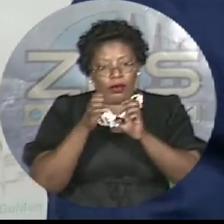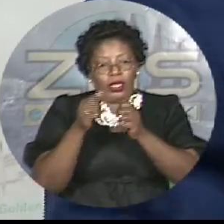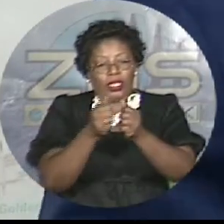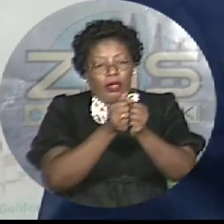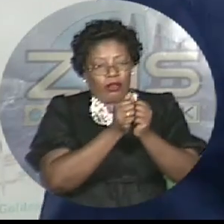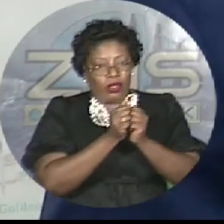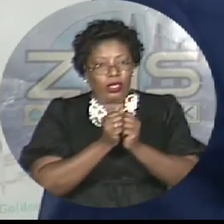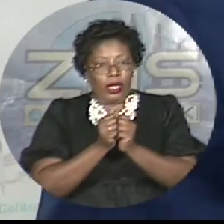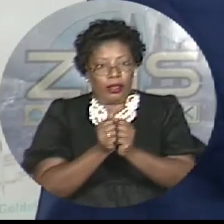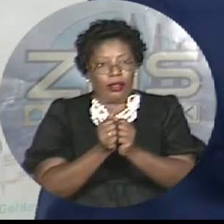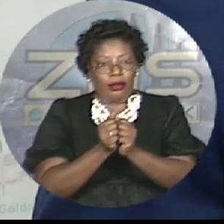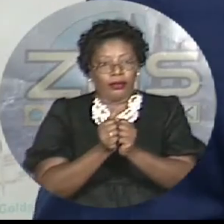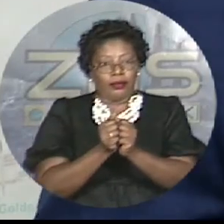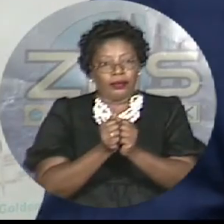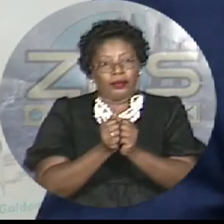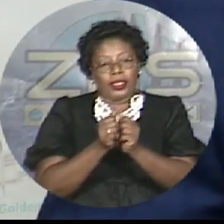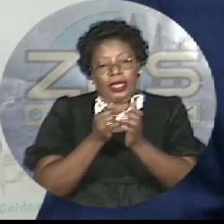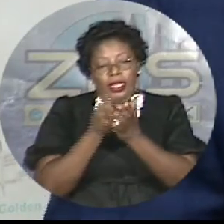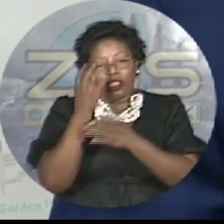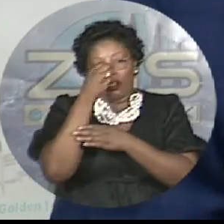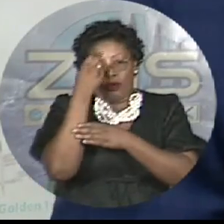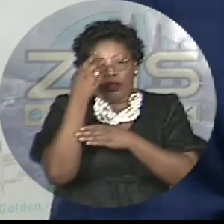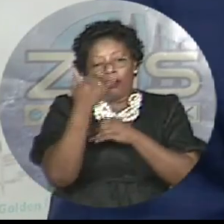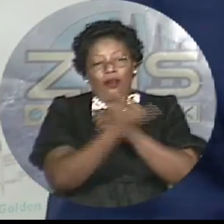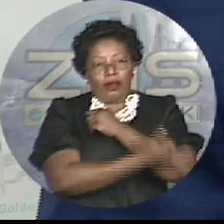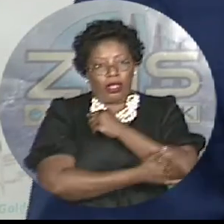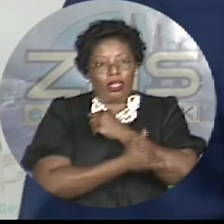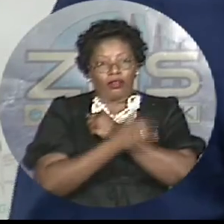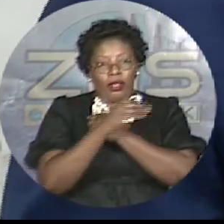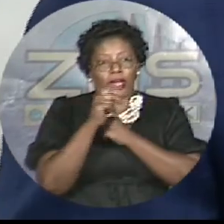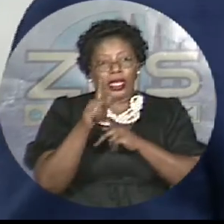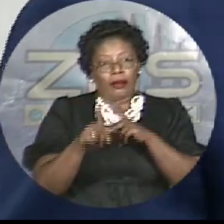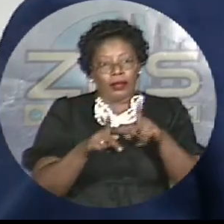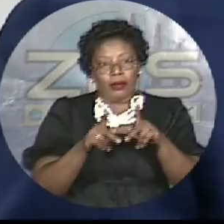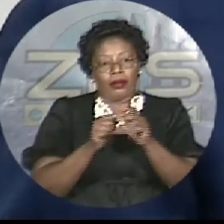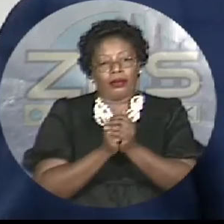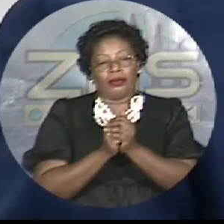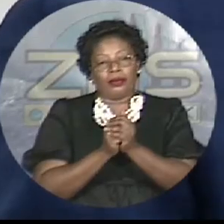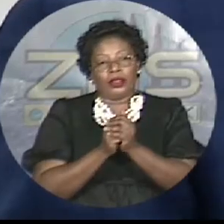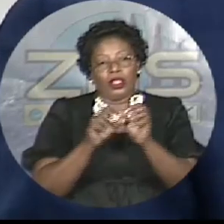we have come together, which is the beauty of our country and our people. So with